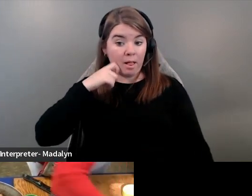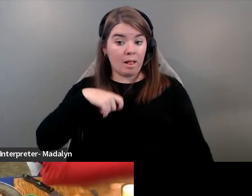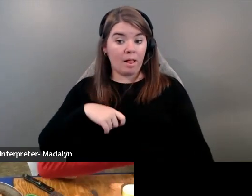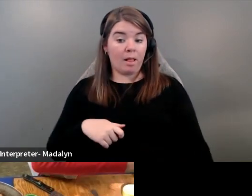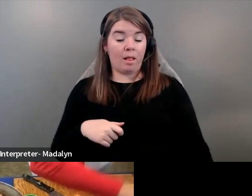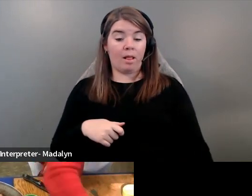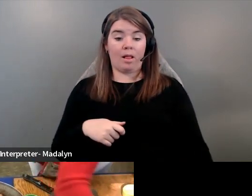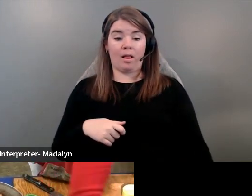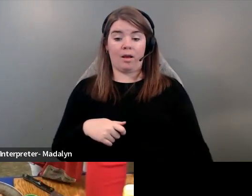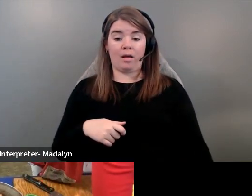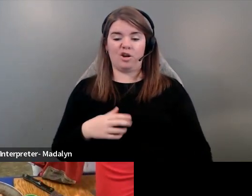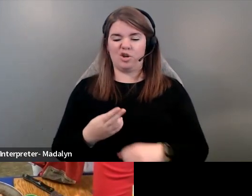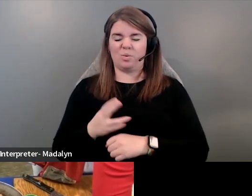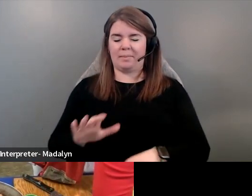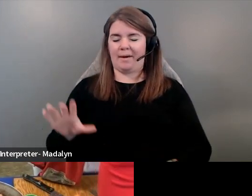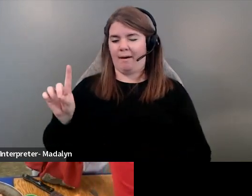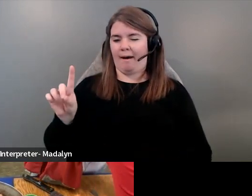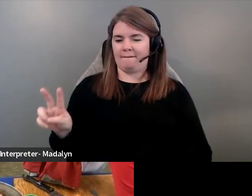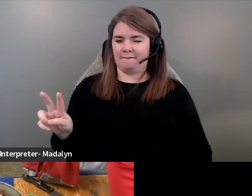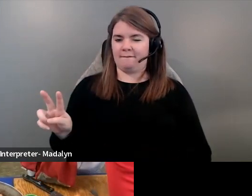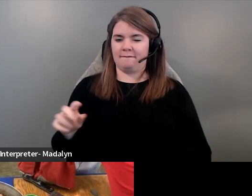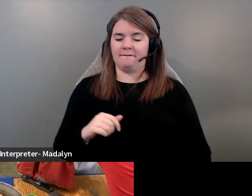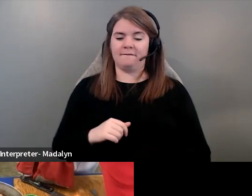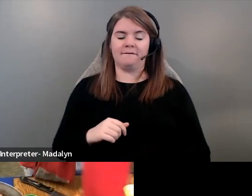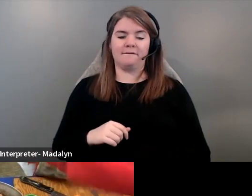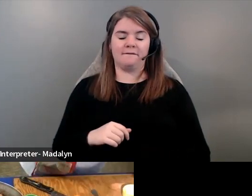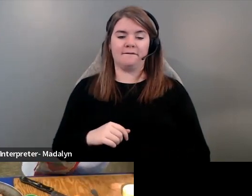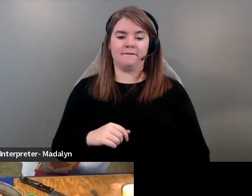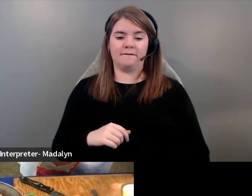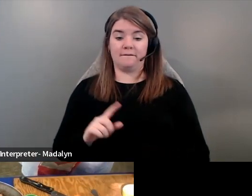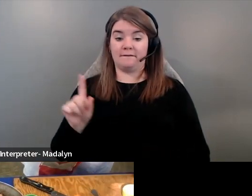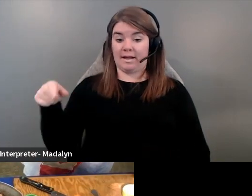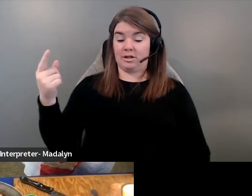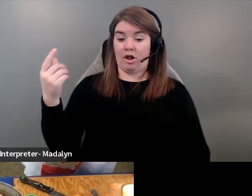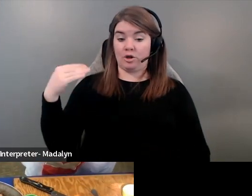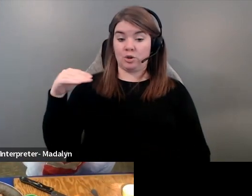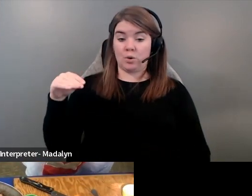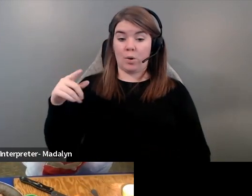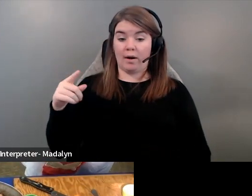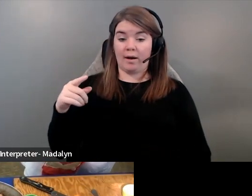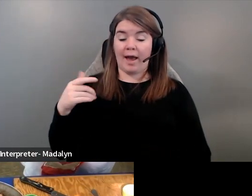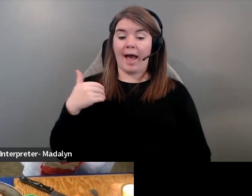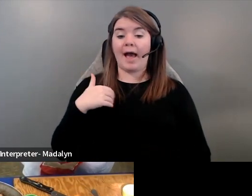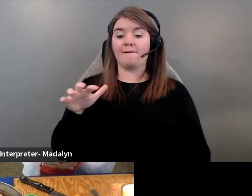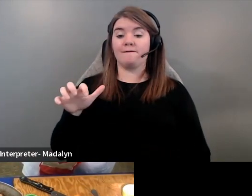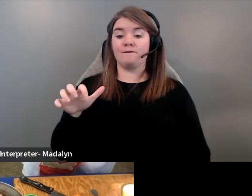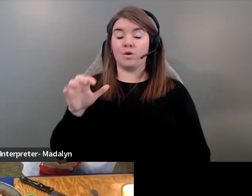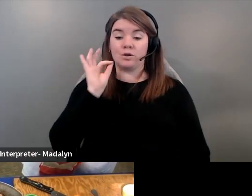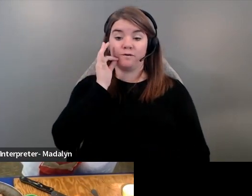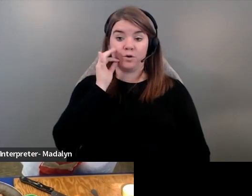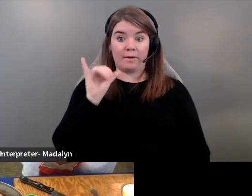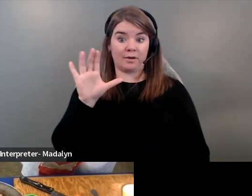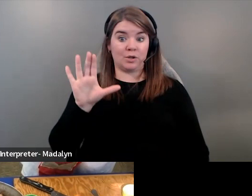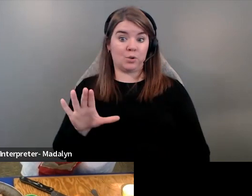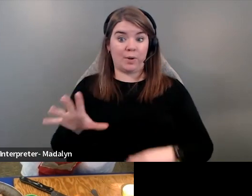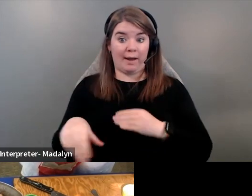oatmeal. Use about half of it. And the dollar store will sell frozen fruit. And that's a great way to add a